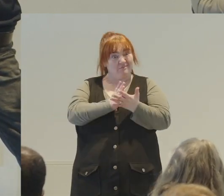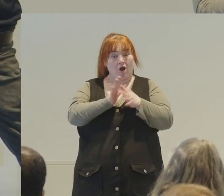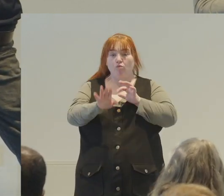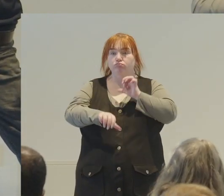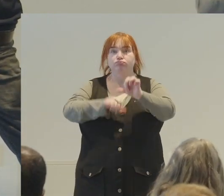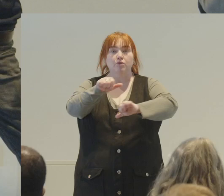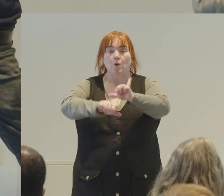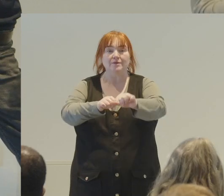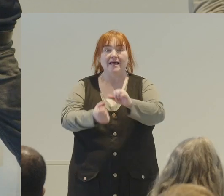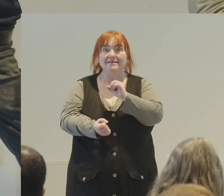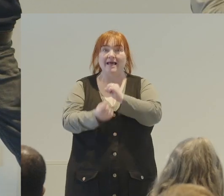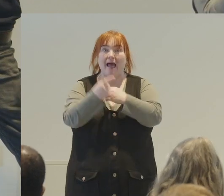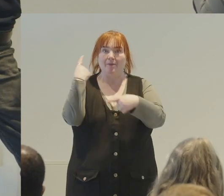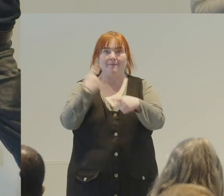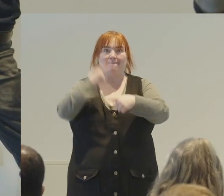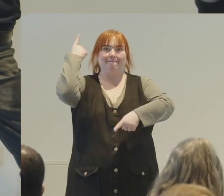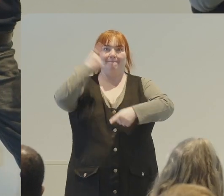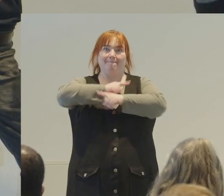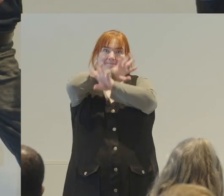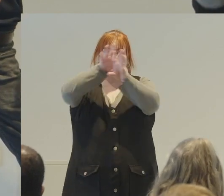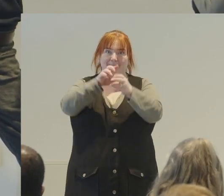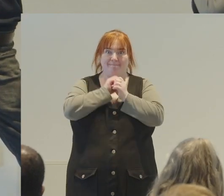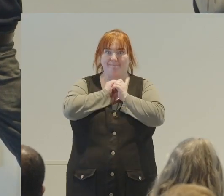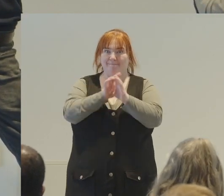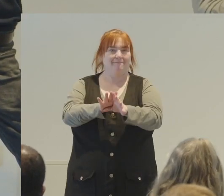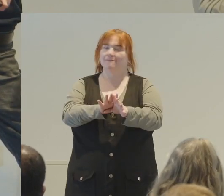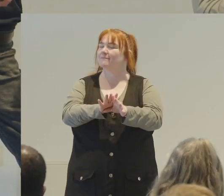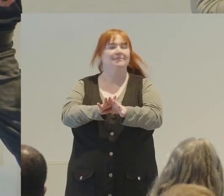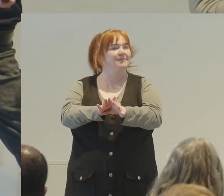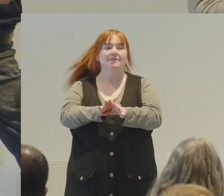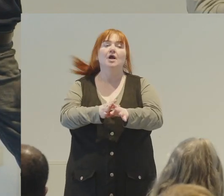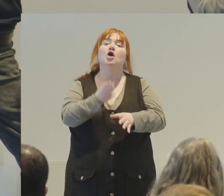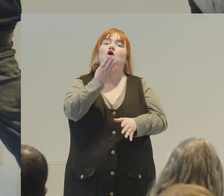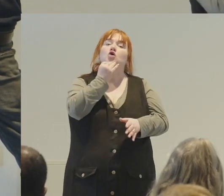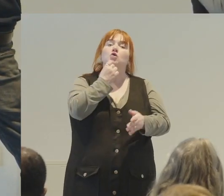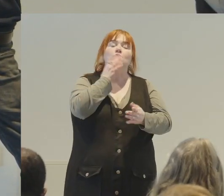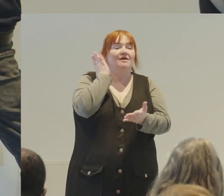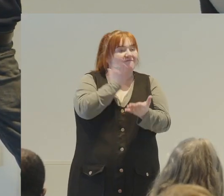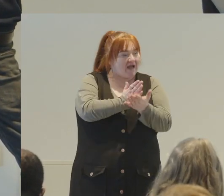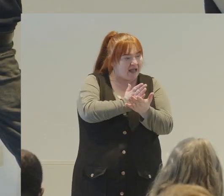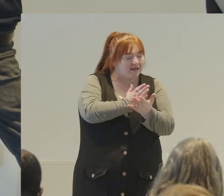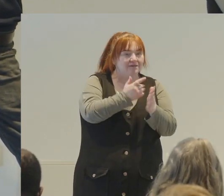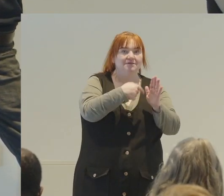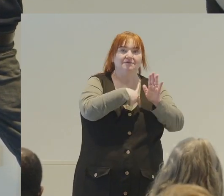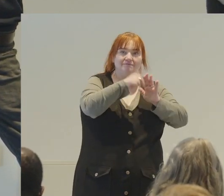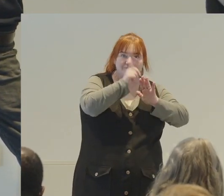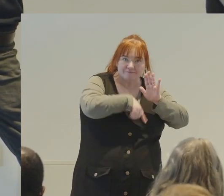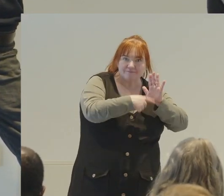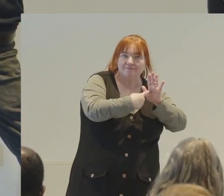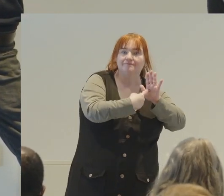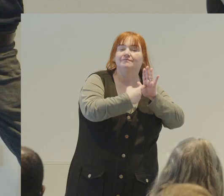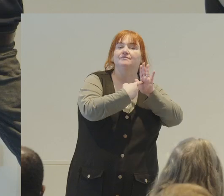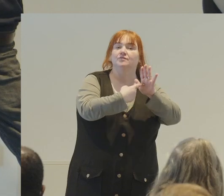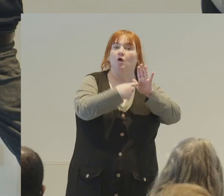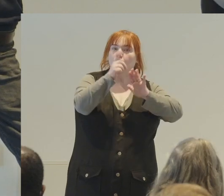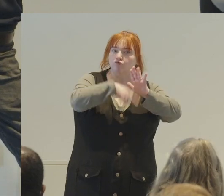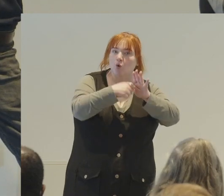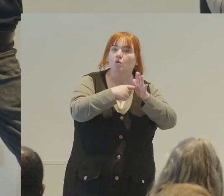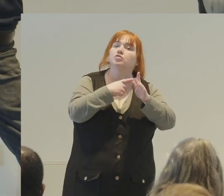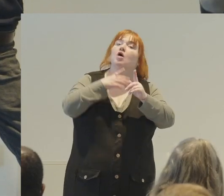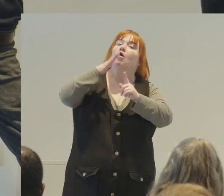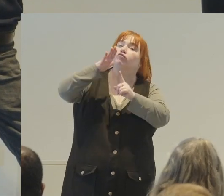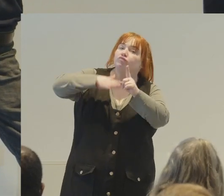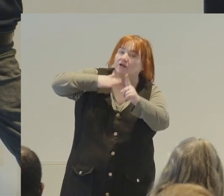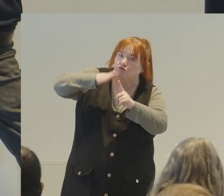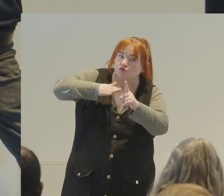with one conversation, but I think use the facts, reassure people, and offer to